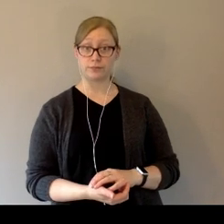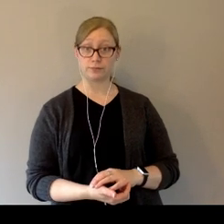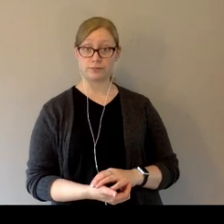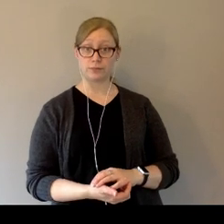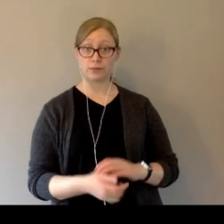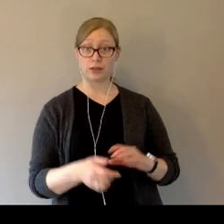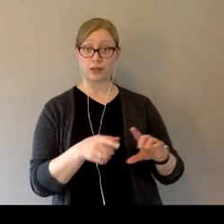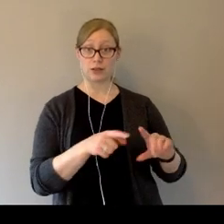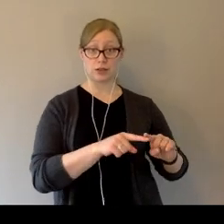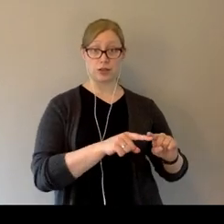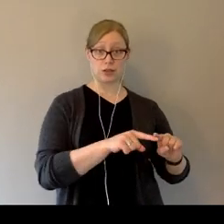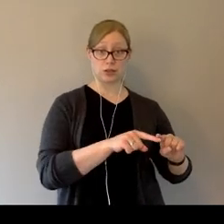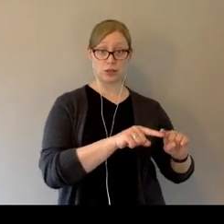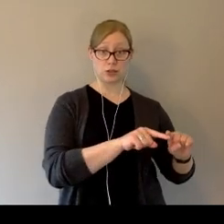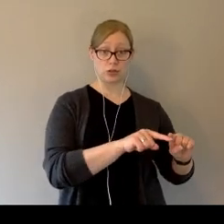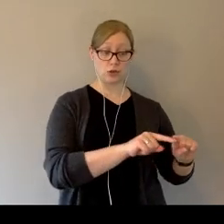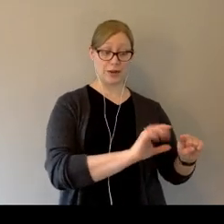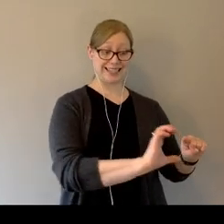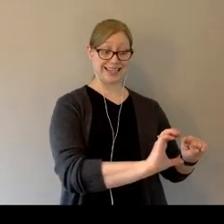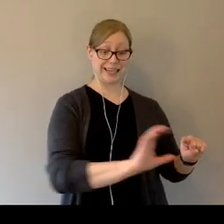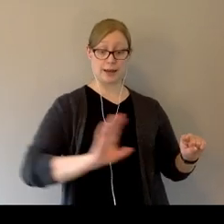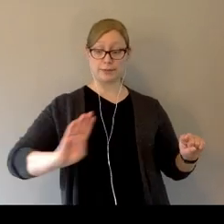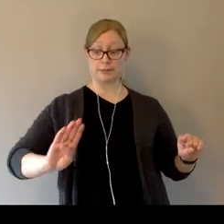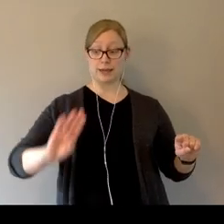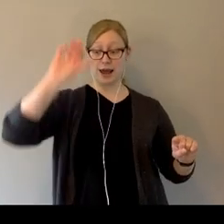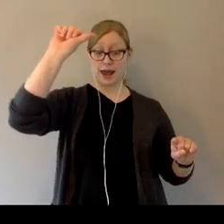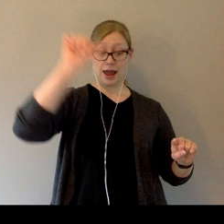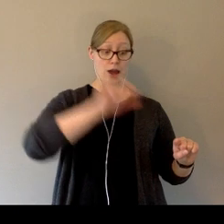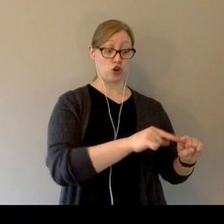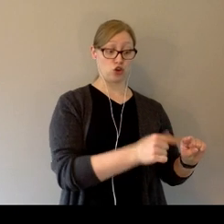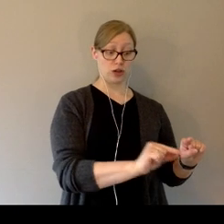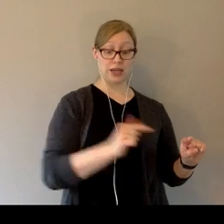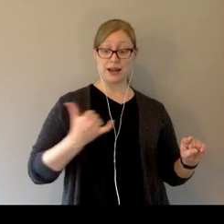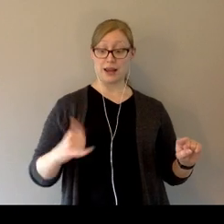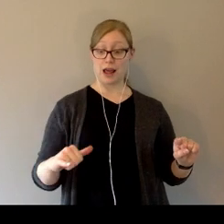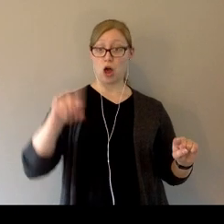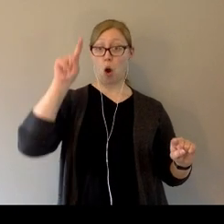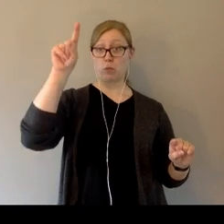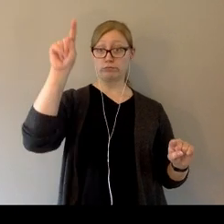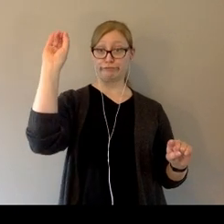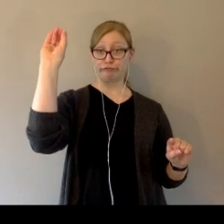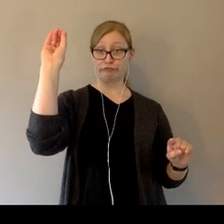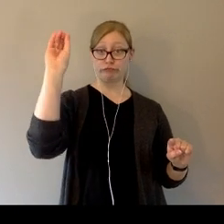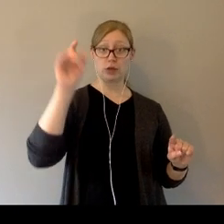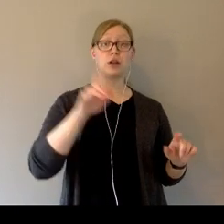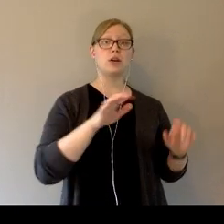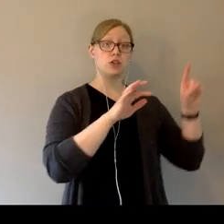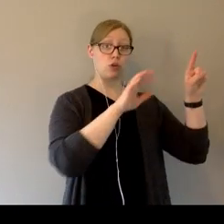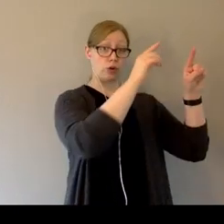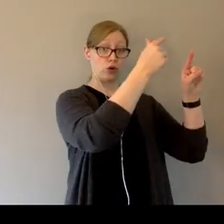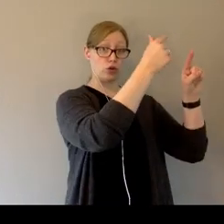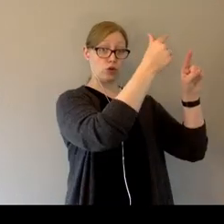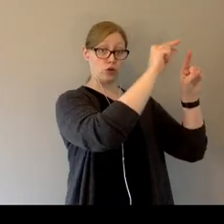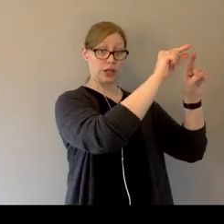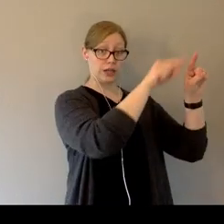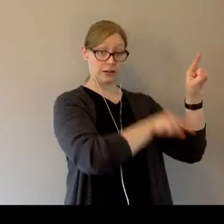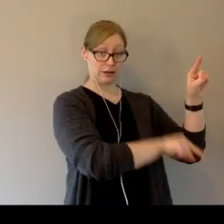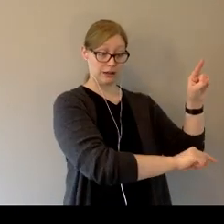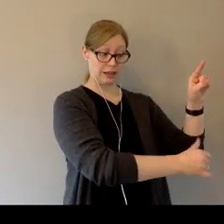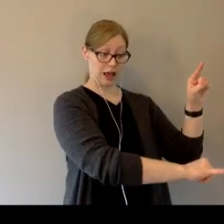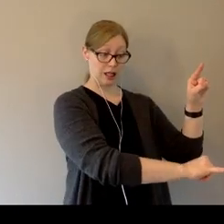So I went green, yellow, and then the one I didn't mark is similar to triangle, and I'm going to go the same order.